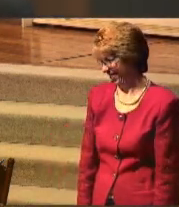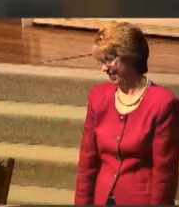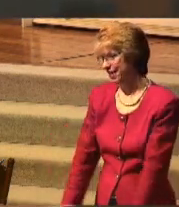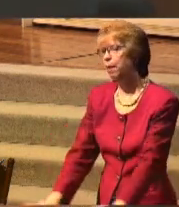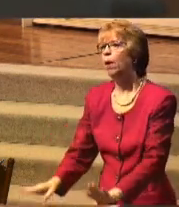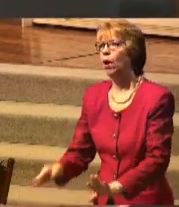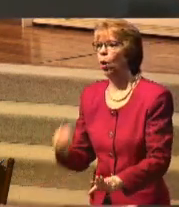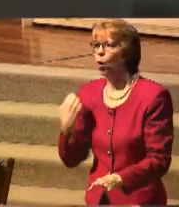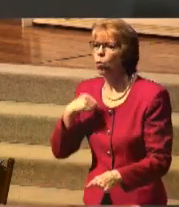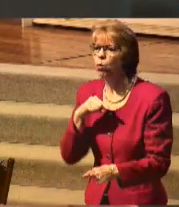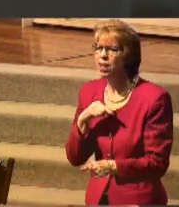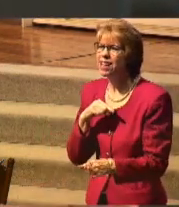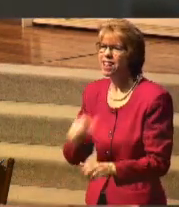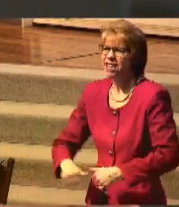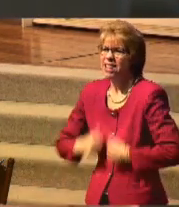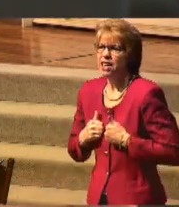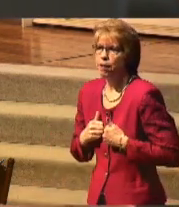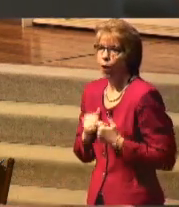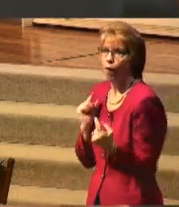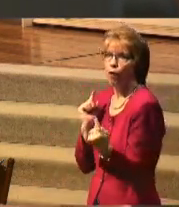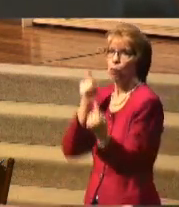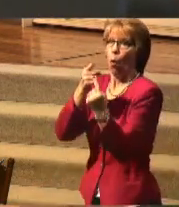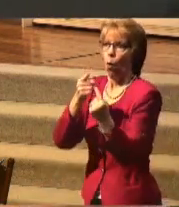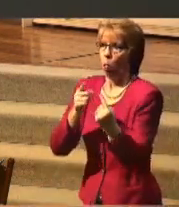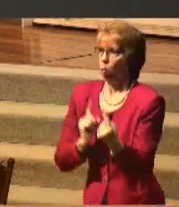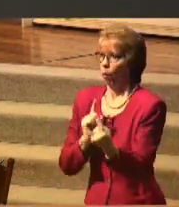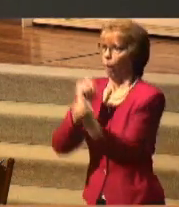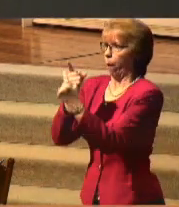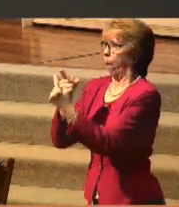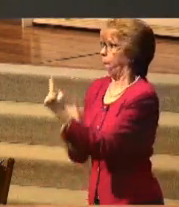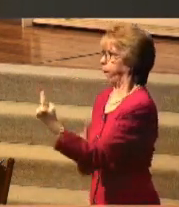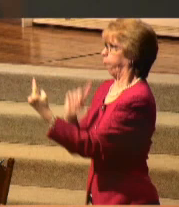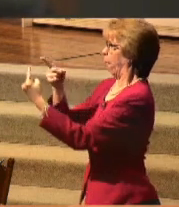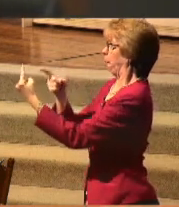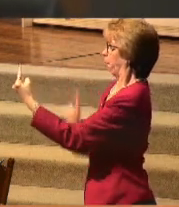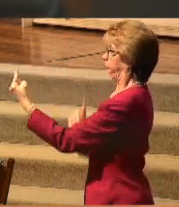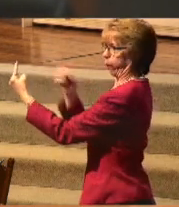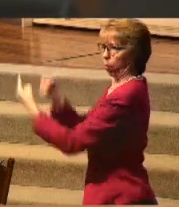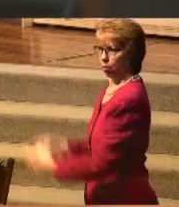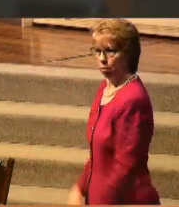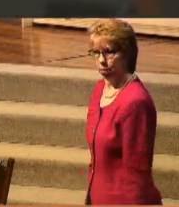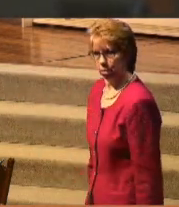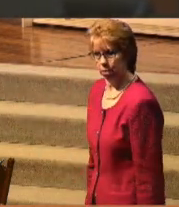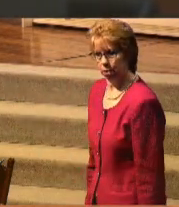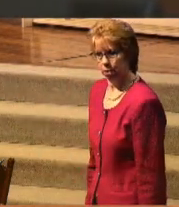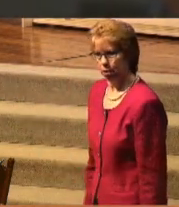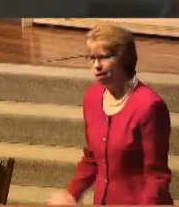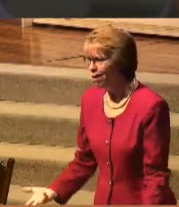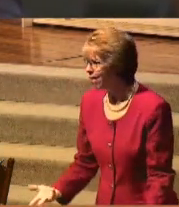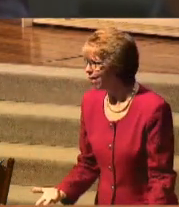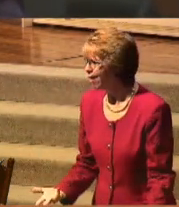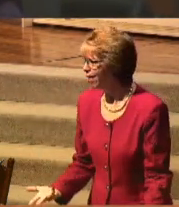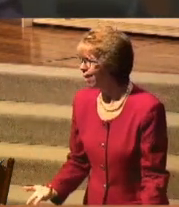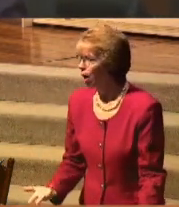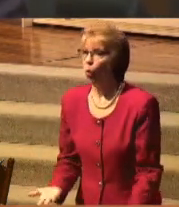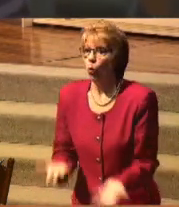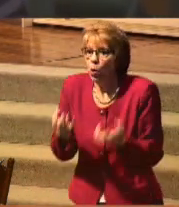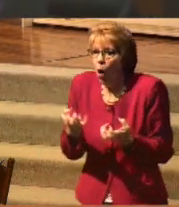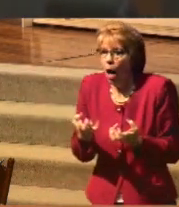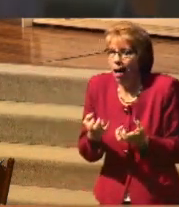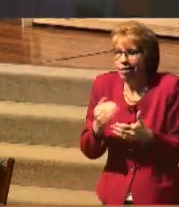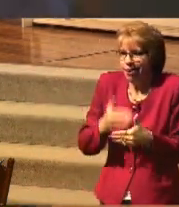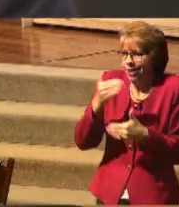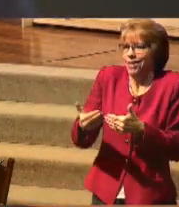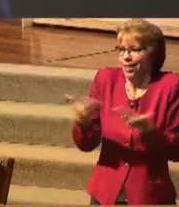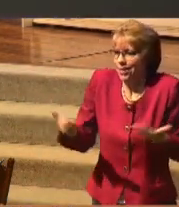we live our lives chasing the next carrot that's dangling in front of us